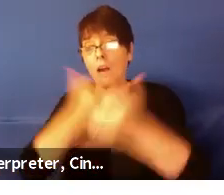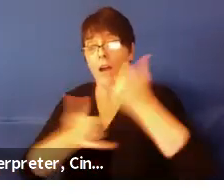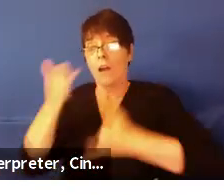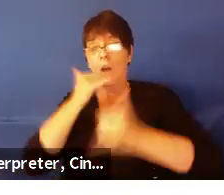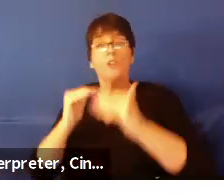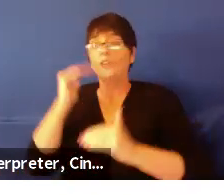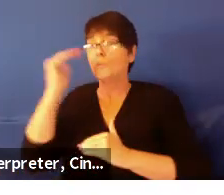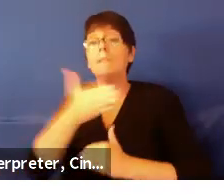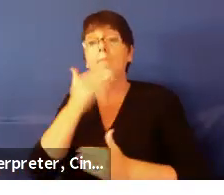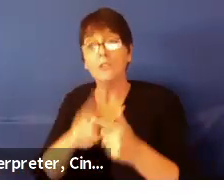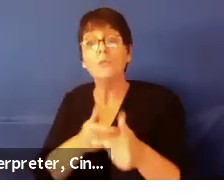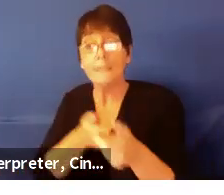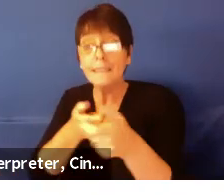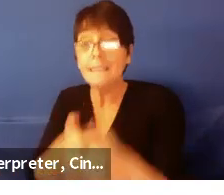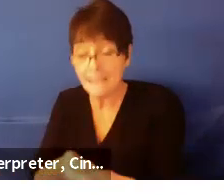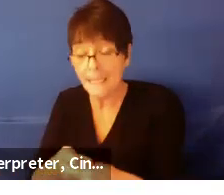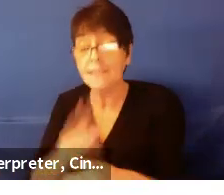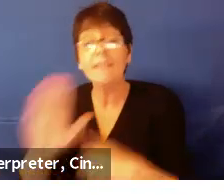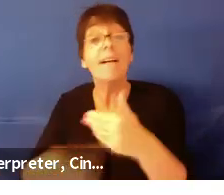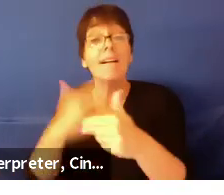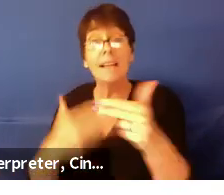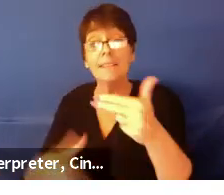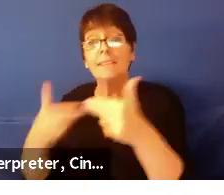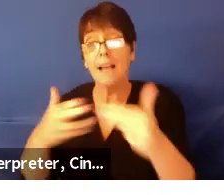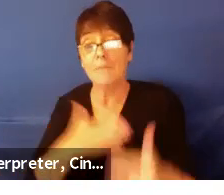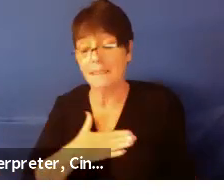a few minutes. Next slide, please.